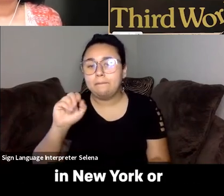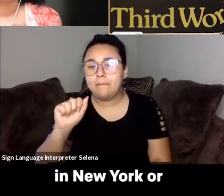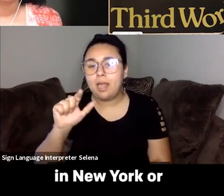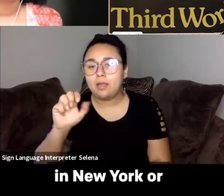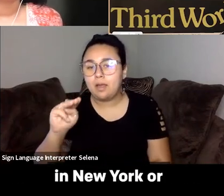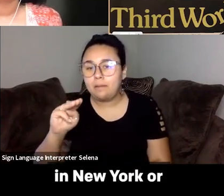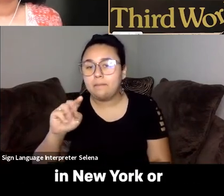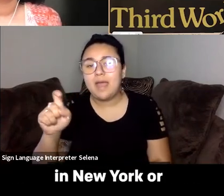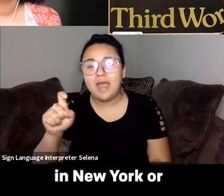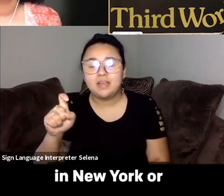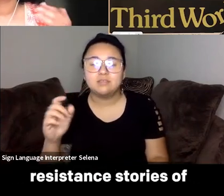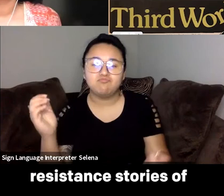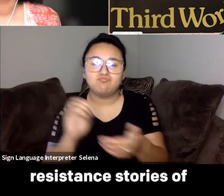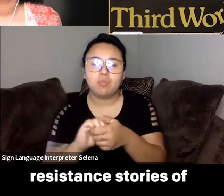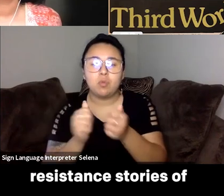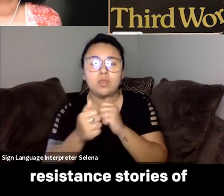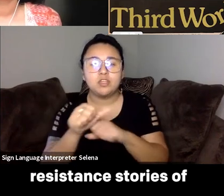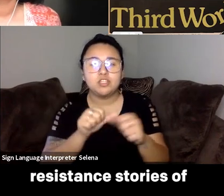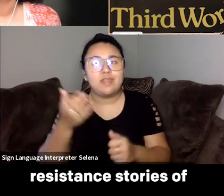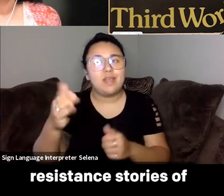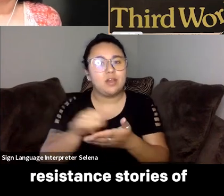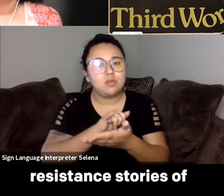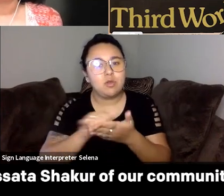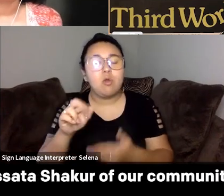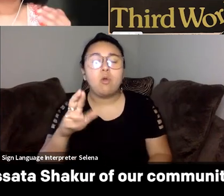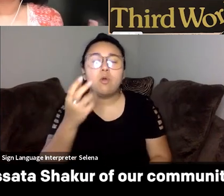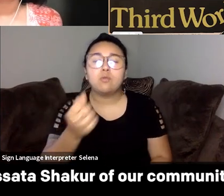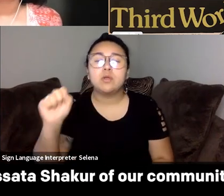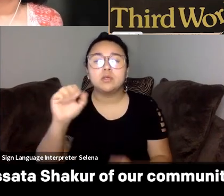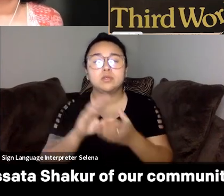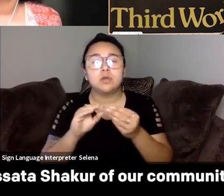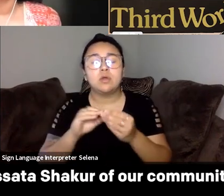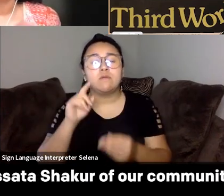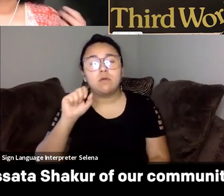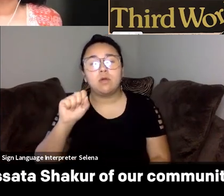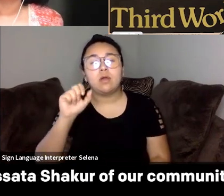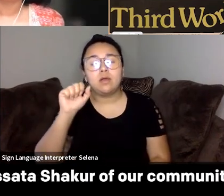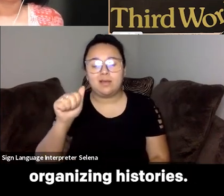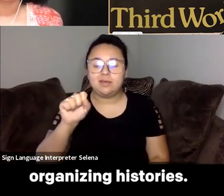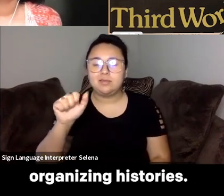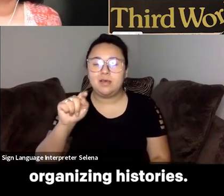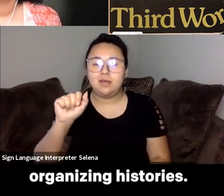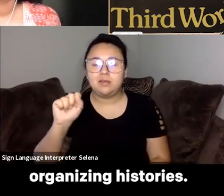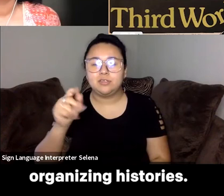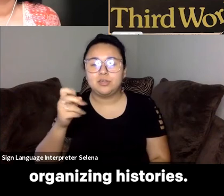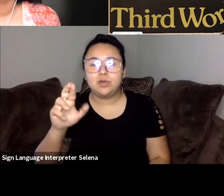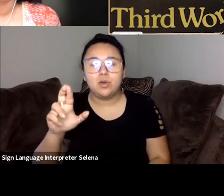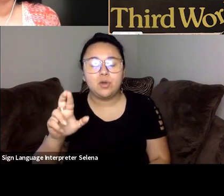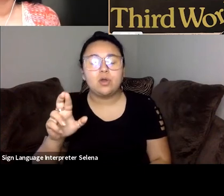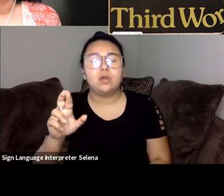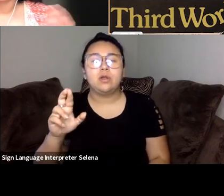in New York, or resistance stories of Asara Shakur, of our community organizing